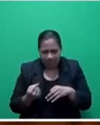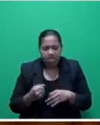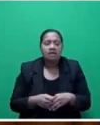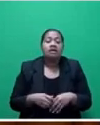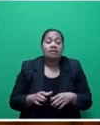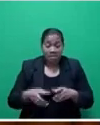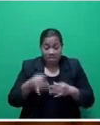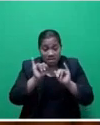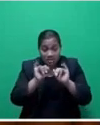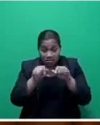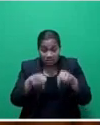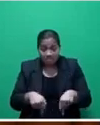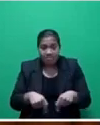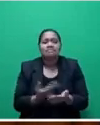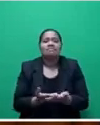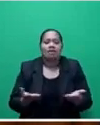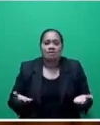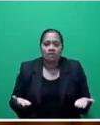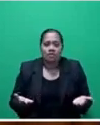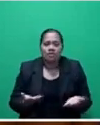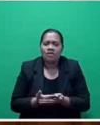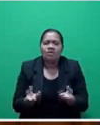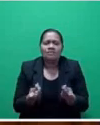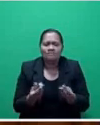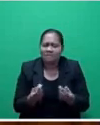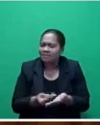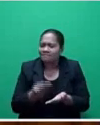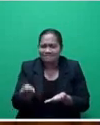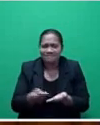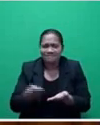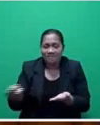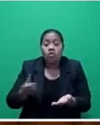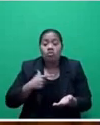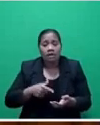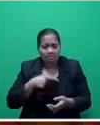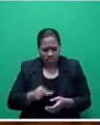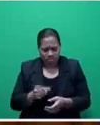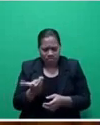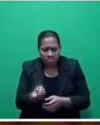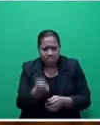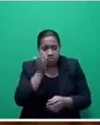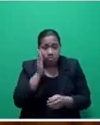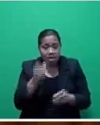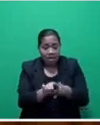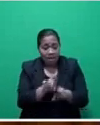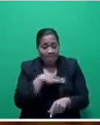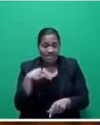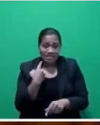Mr. Speaker, sir, is how it is distributed. Because in some schools, like the Honourable Minister has